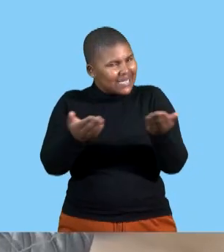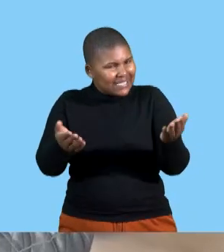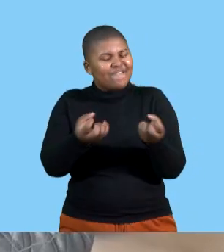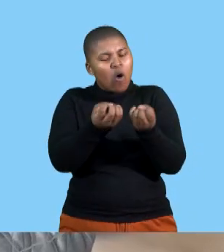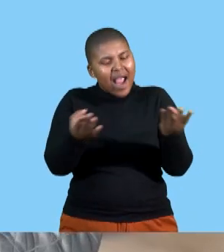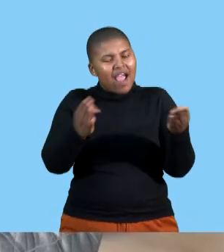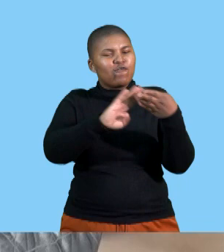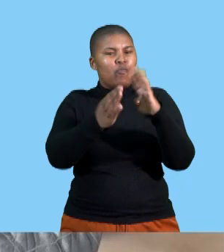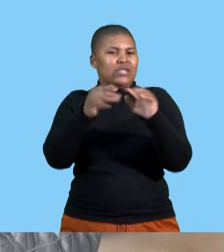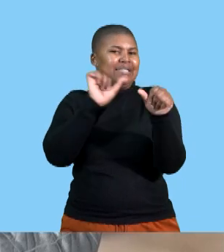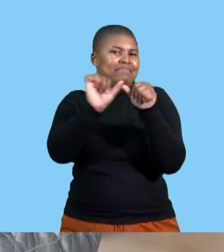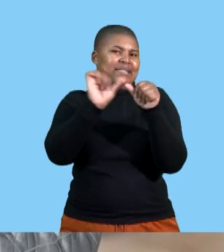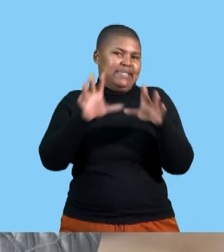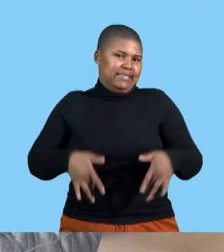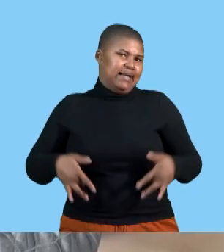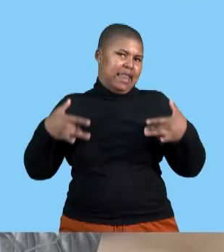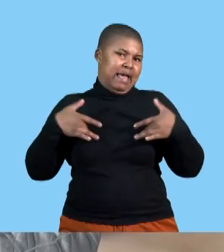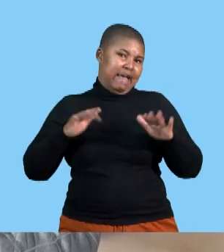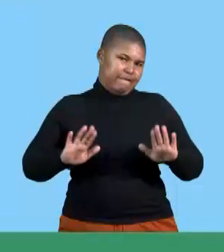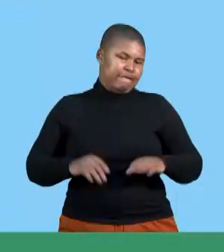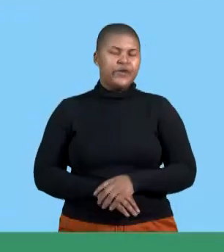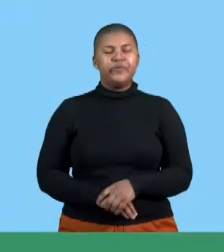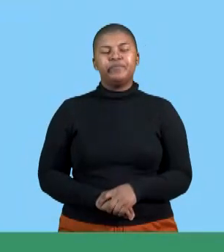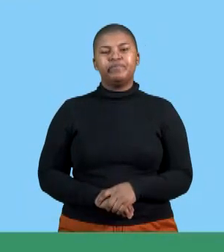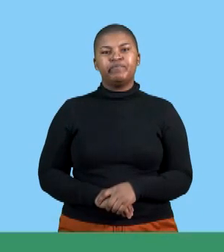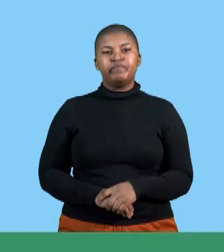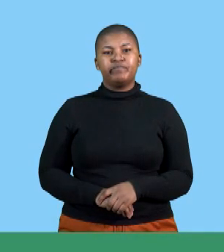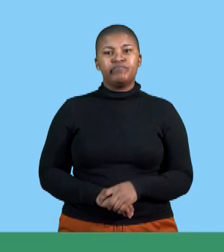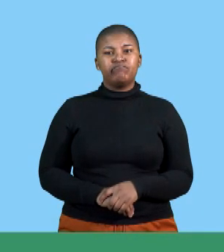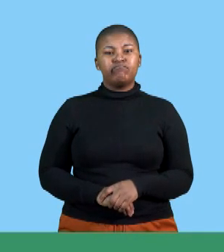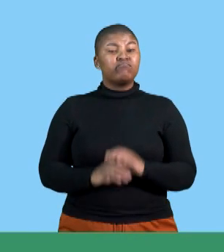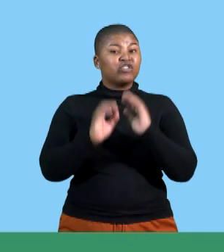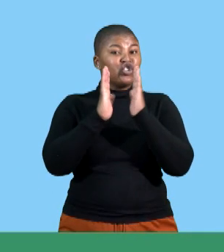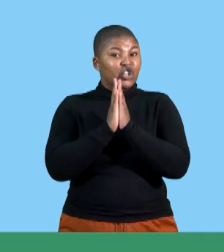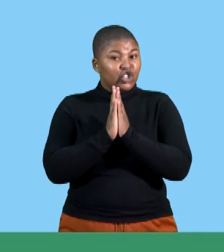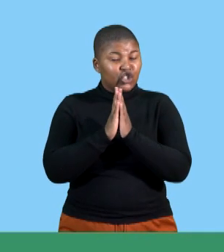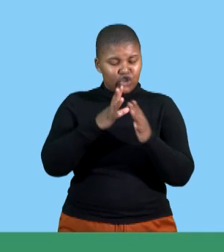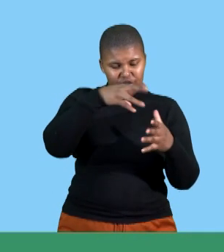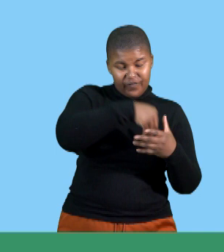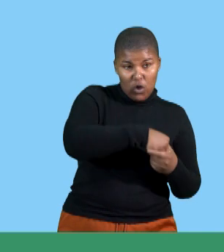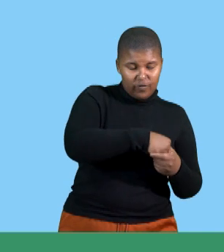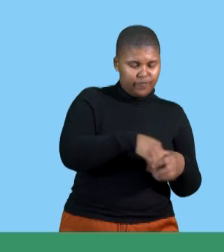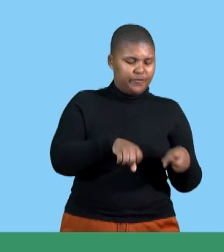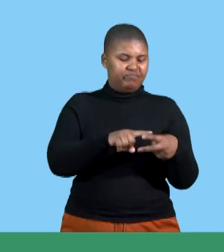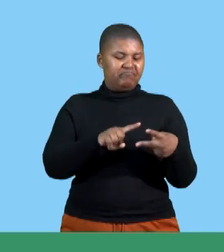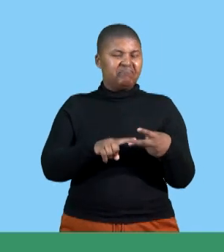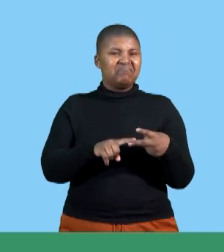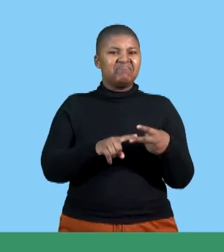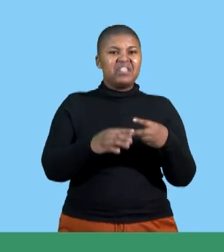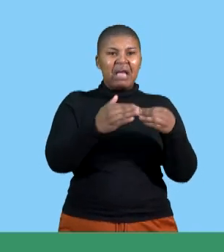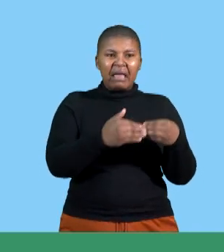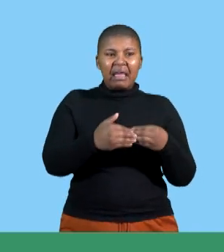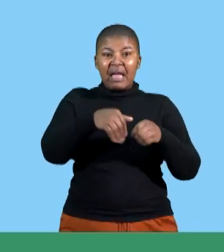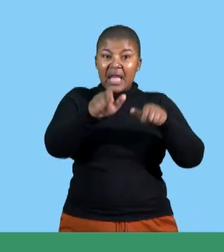public. They include churches, charity organizations and